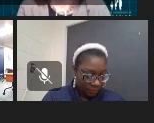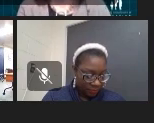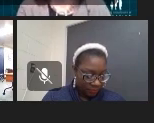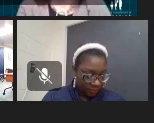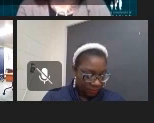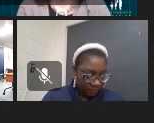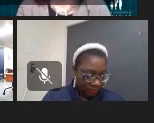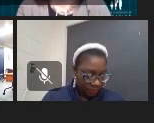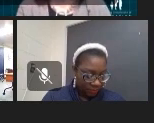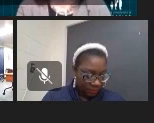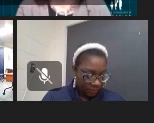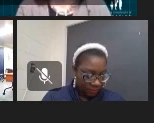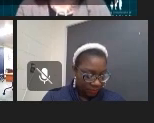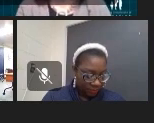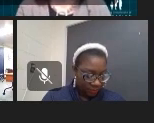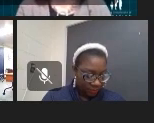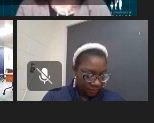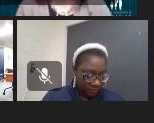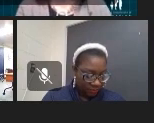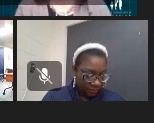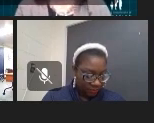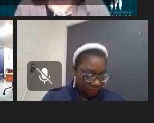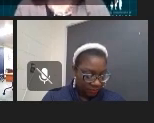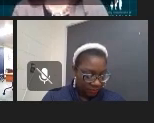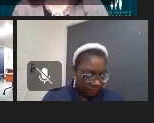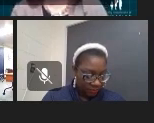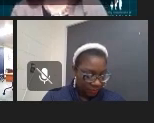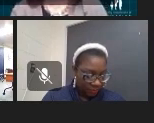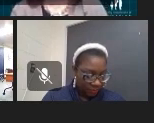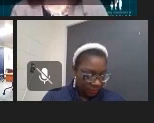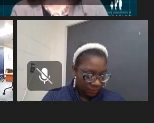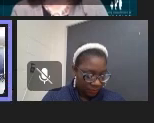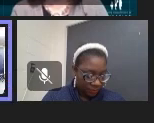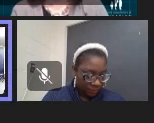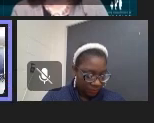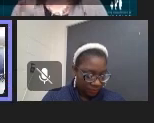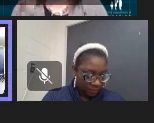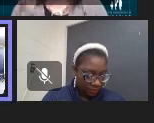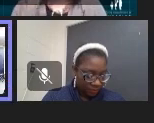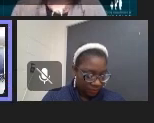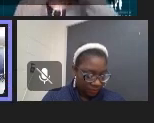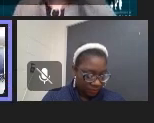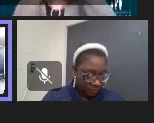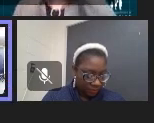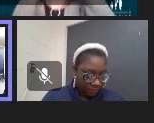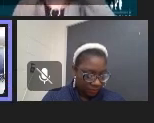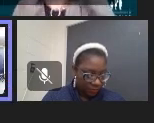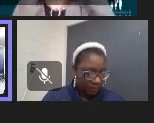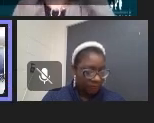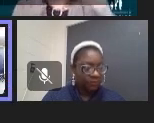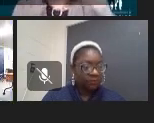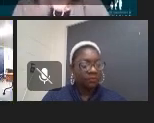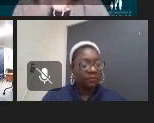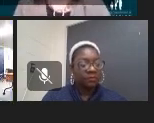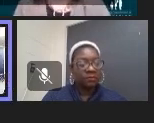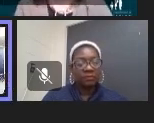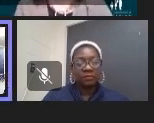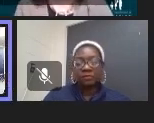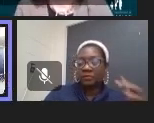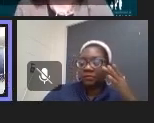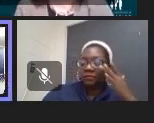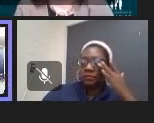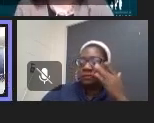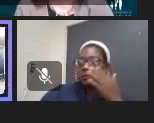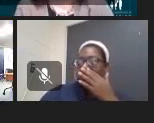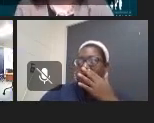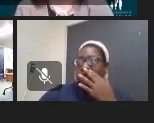please unmute and let us know that you're here. And if I say your name wrong, I apologize and please correct me. Okay. As